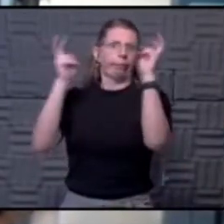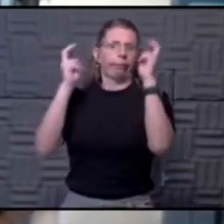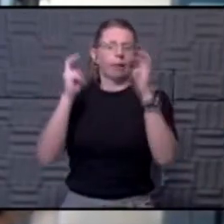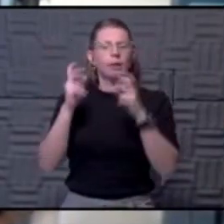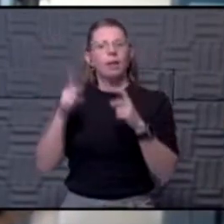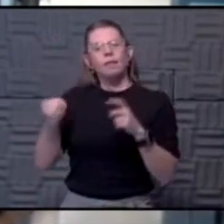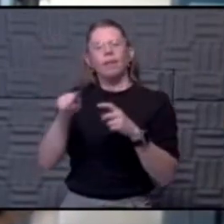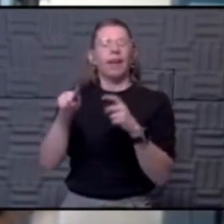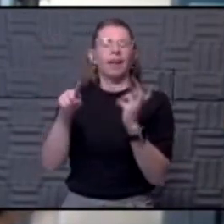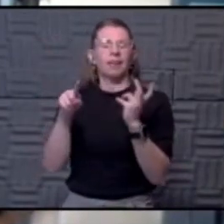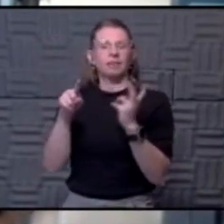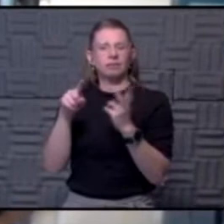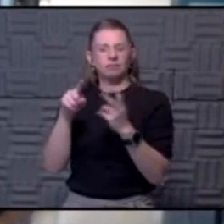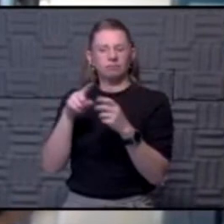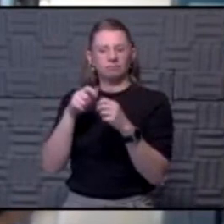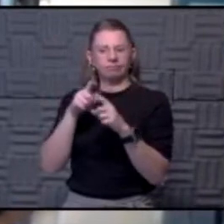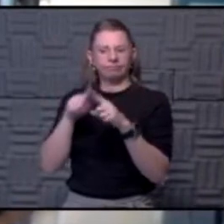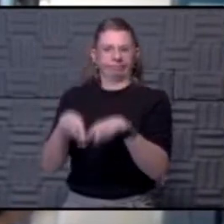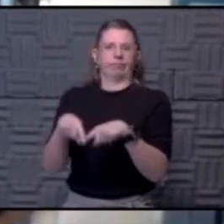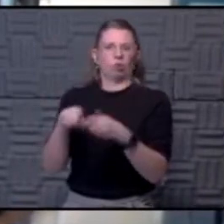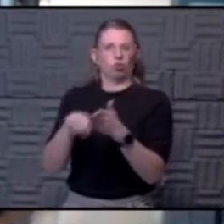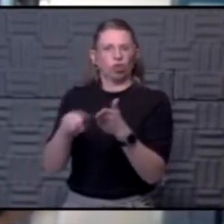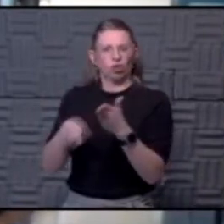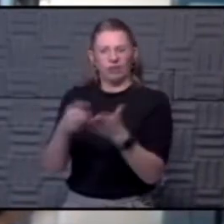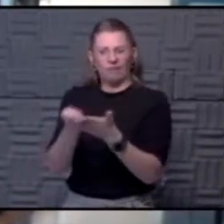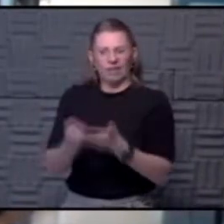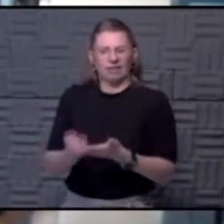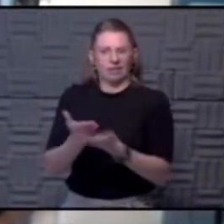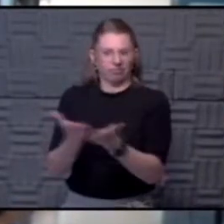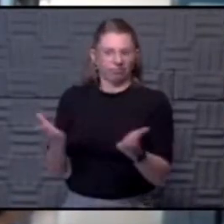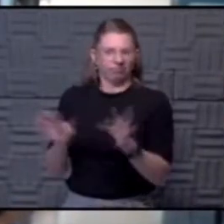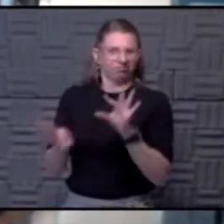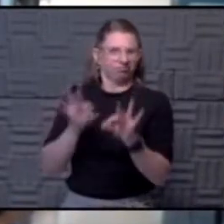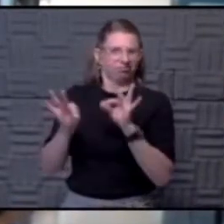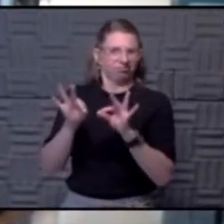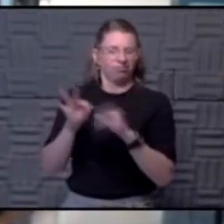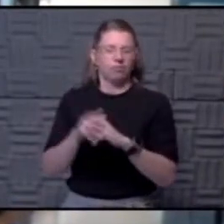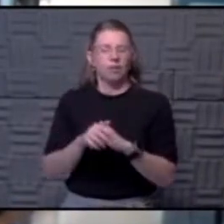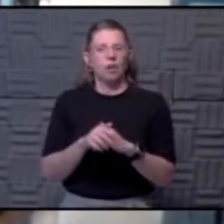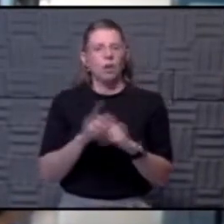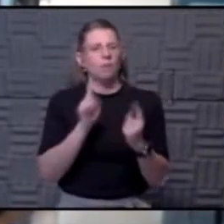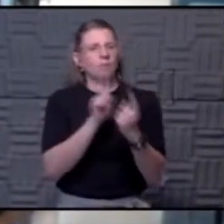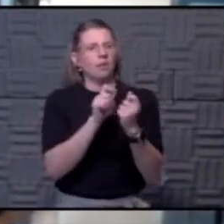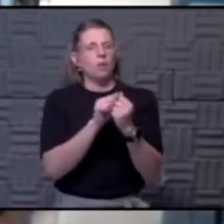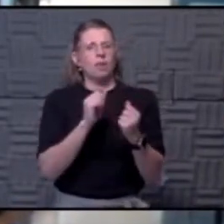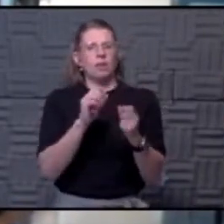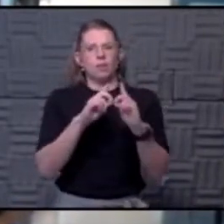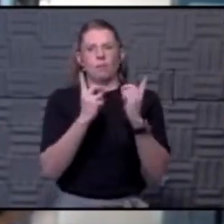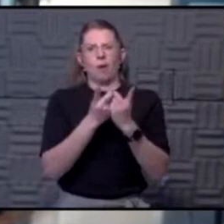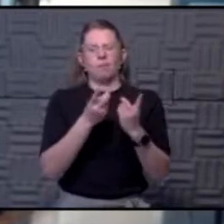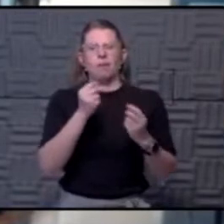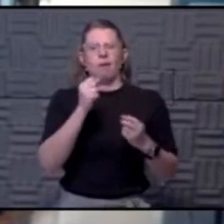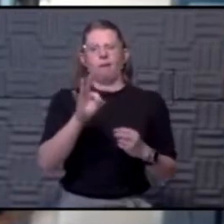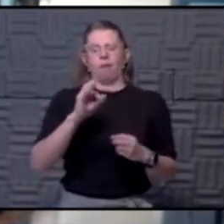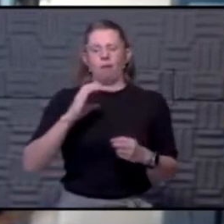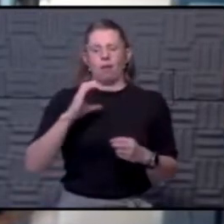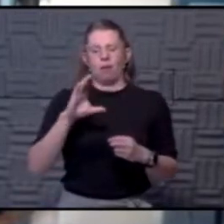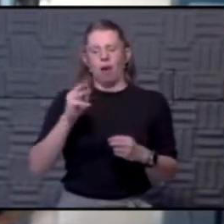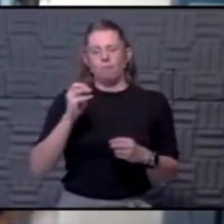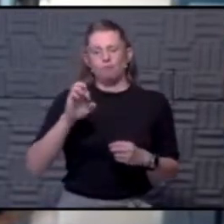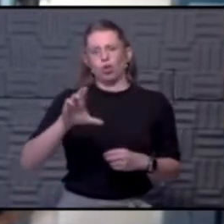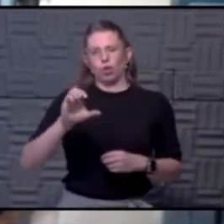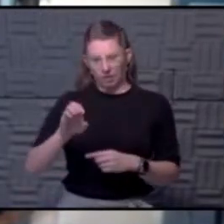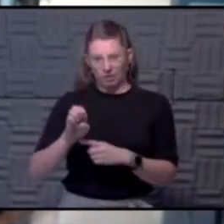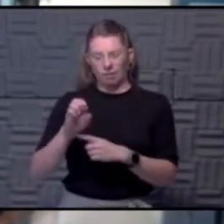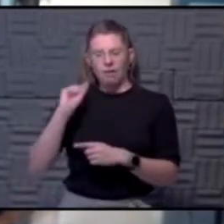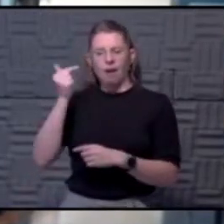best research and evidence that's out there. I think that we're going to meet with the Department of Commerce today, and I think the governor and I will probably have something